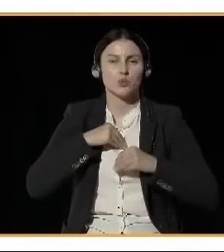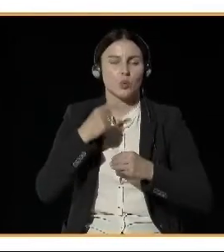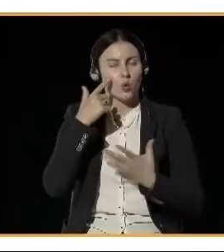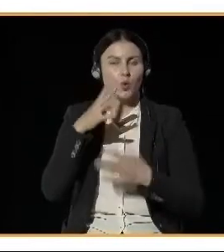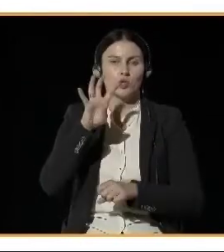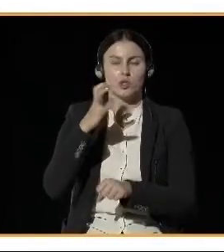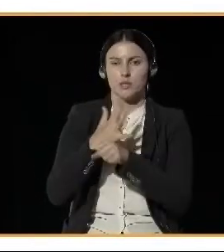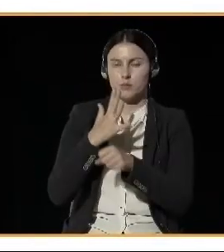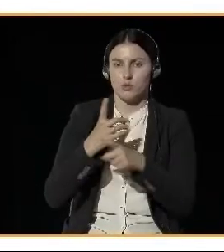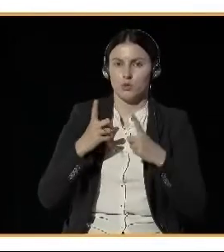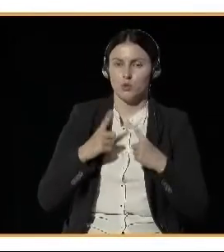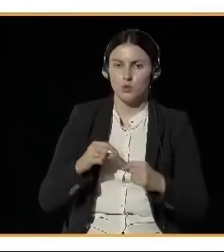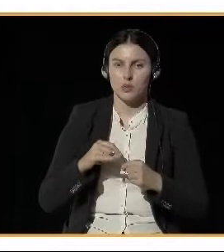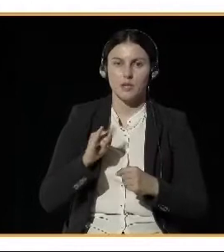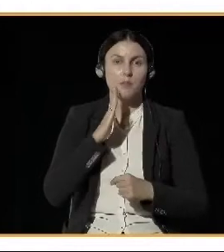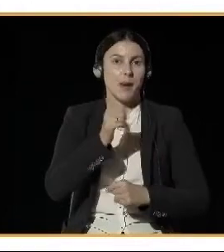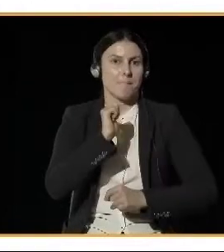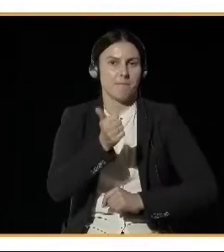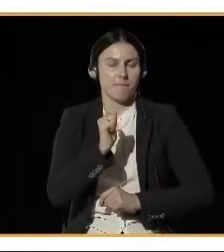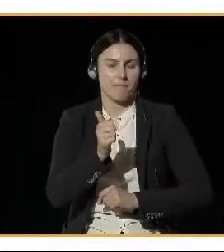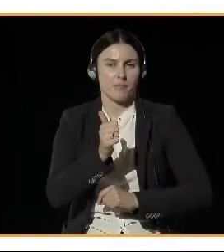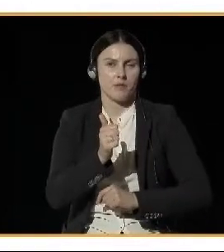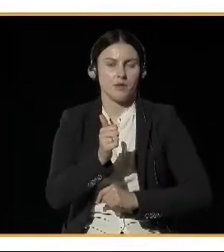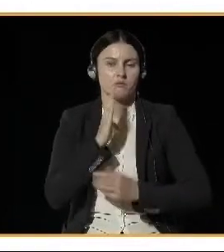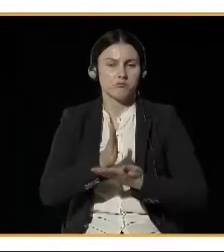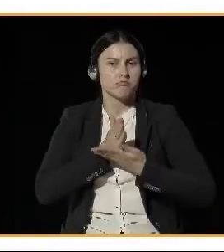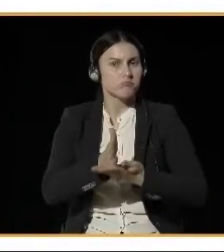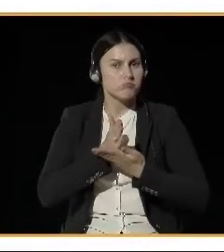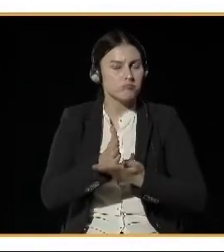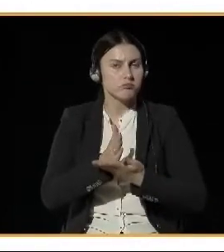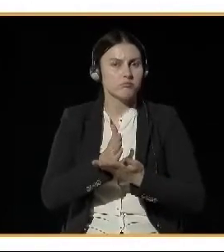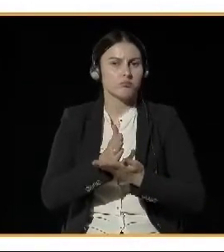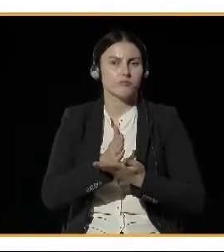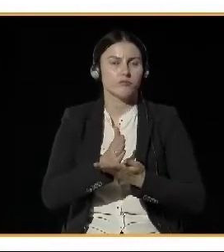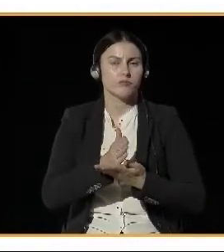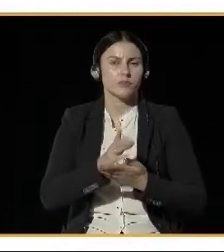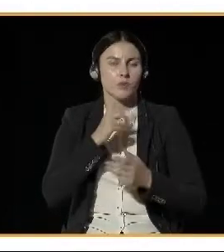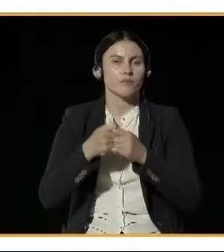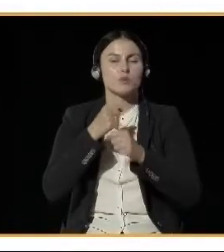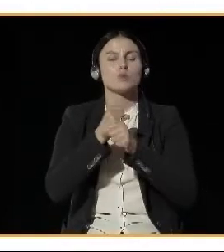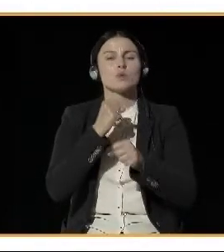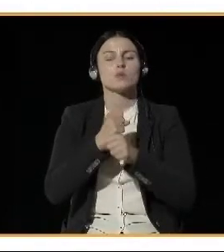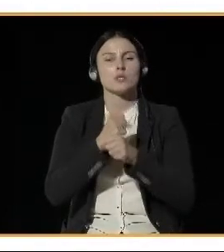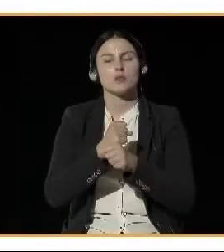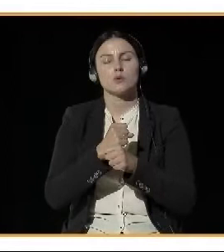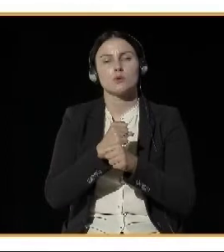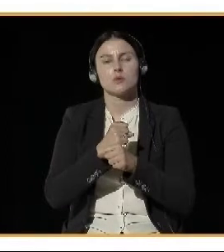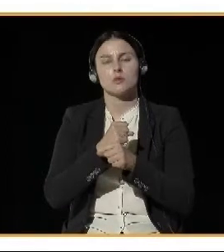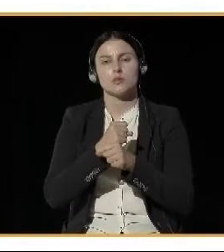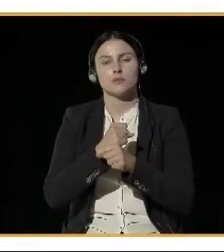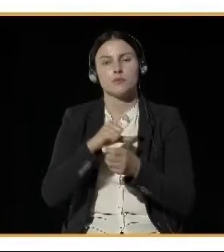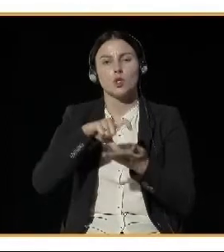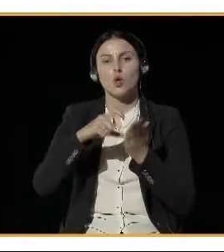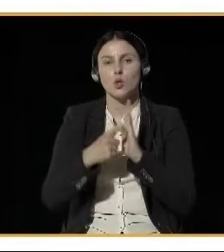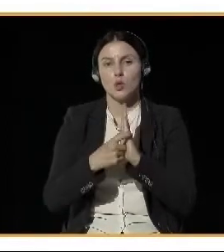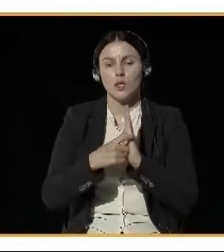advisors that cooperate with human resources managers in companies. And in our